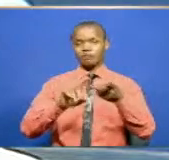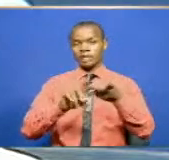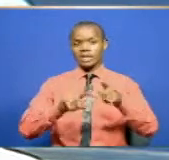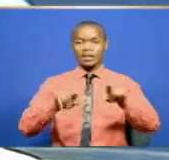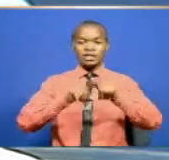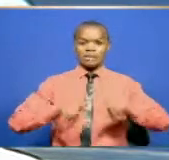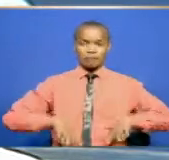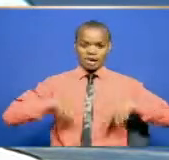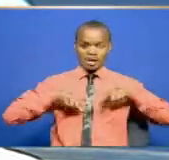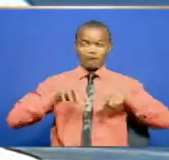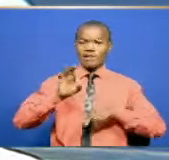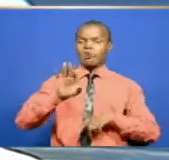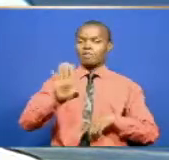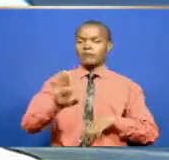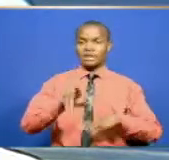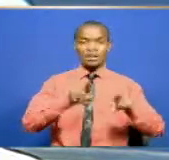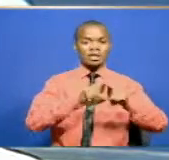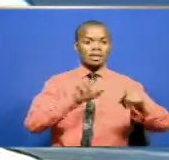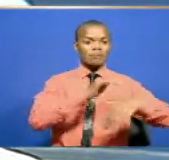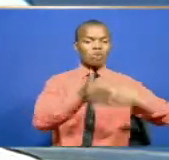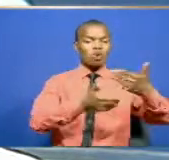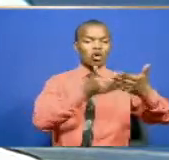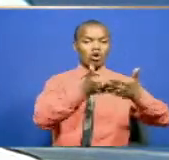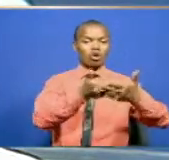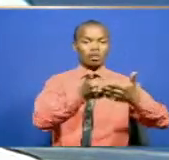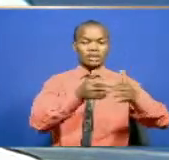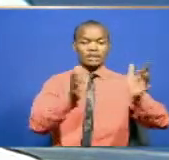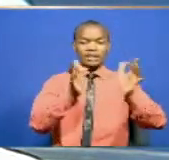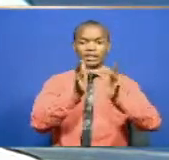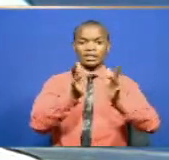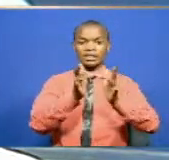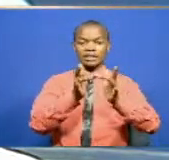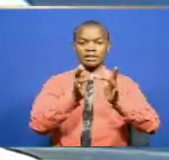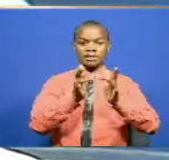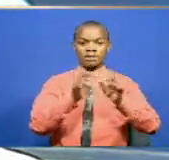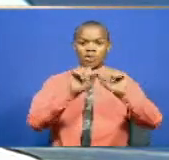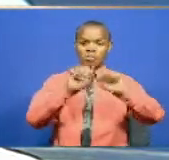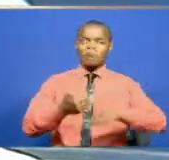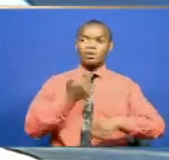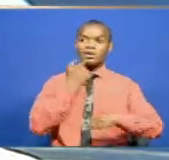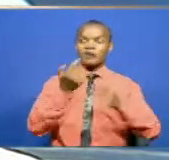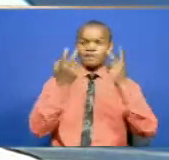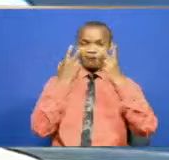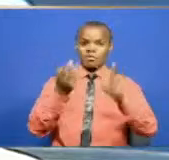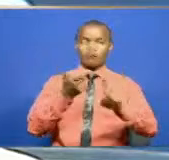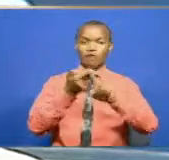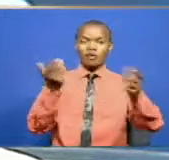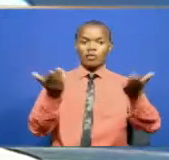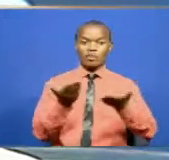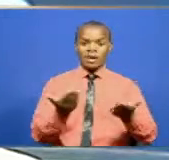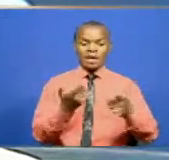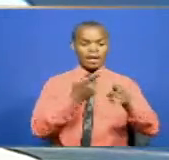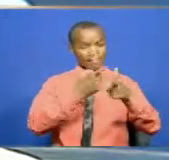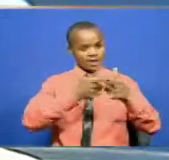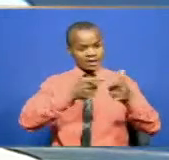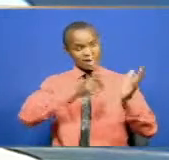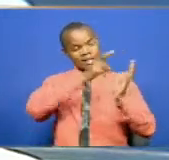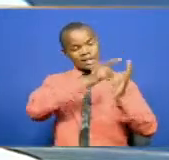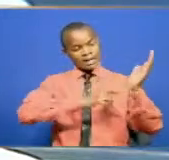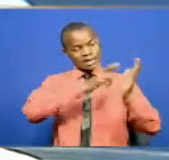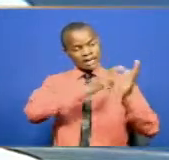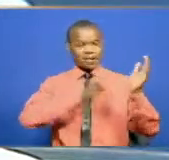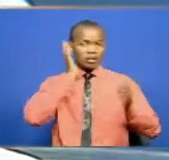on Facebook and all our social media handles. So tell us where you tuned in from. I'll be glad to sample your opinion during